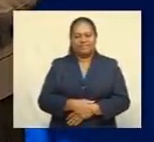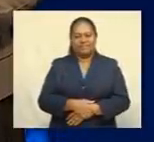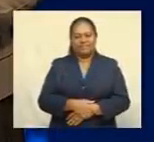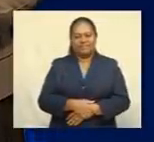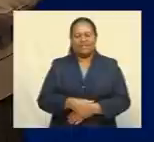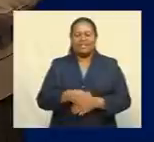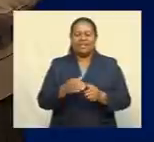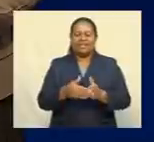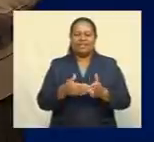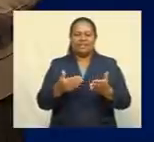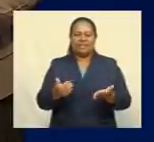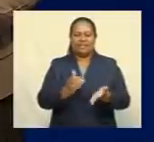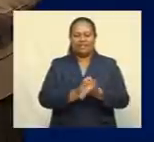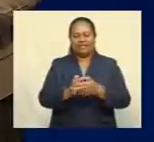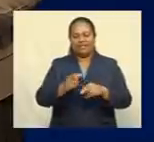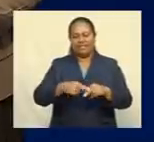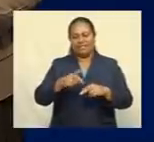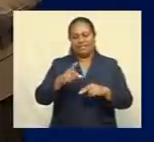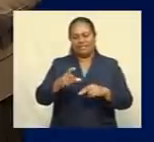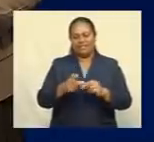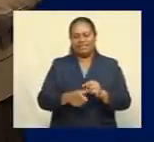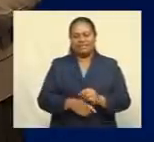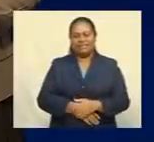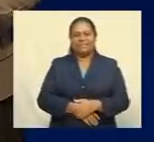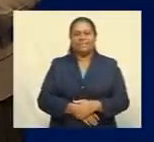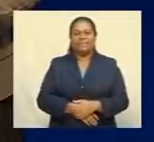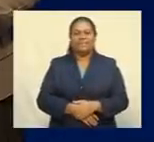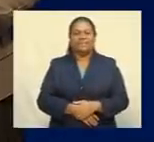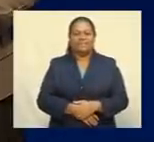Sanifa joins us with the latest from the money markets.